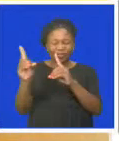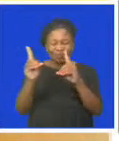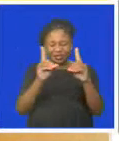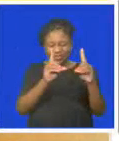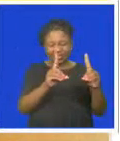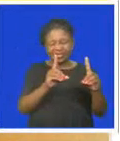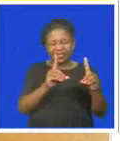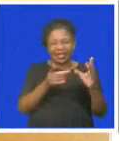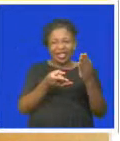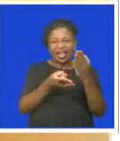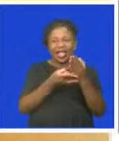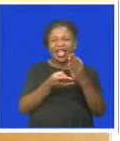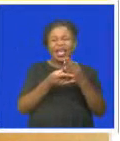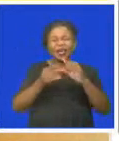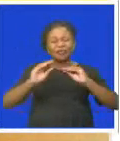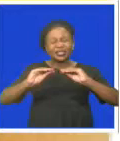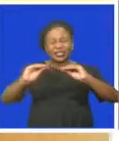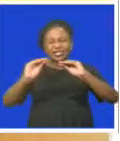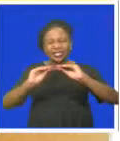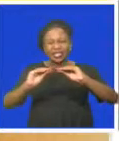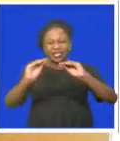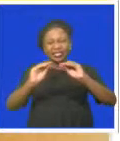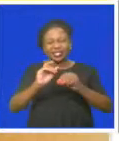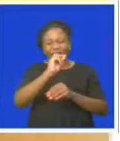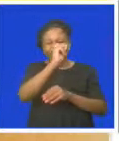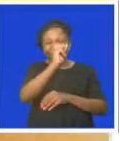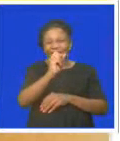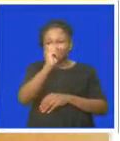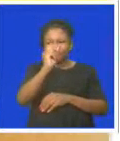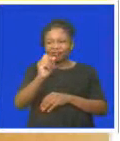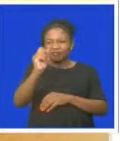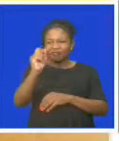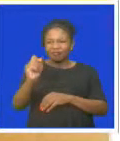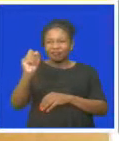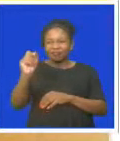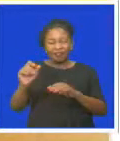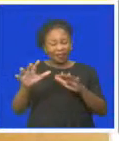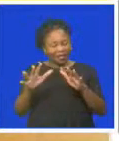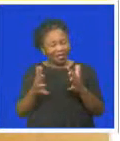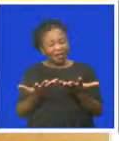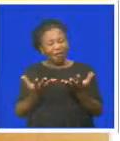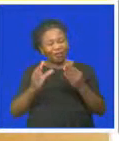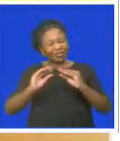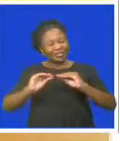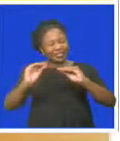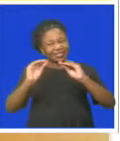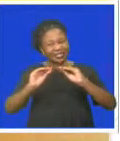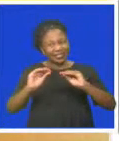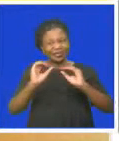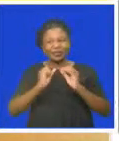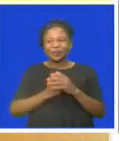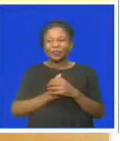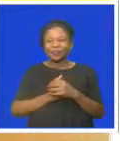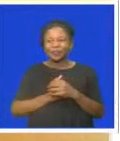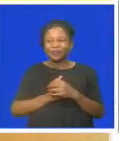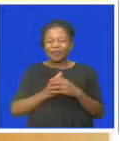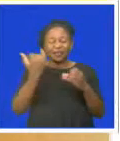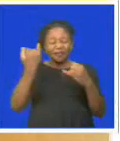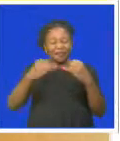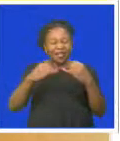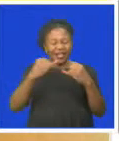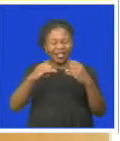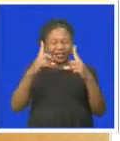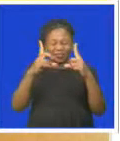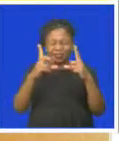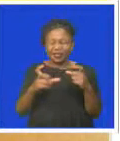to learn to write. The teacher is helping the teacher to learn to write. The last picture.